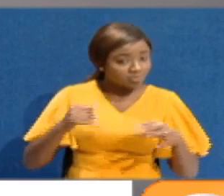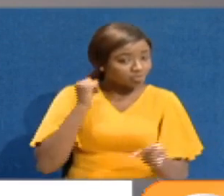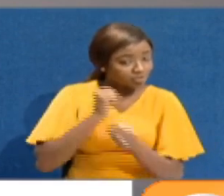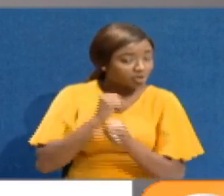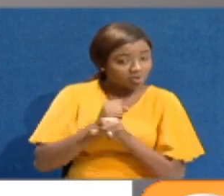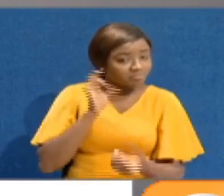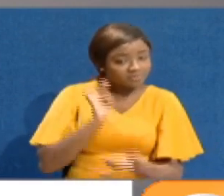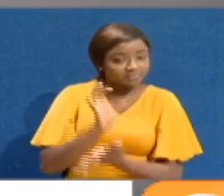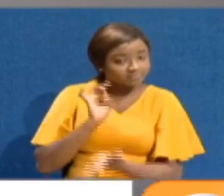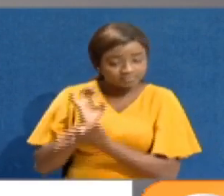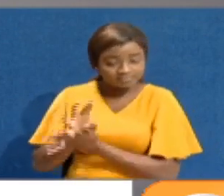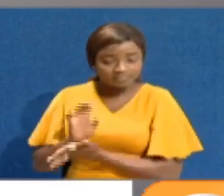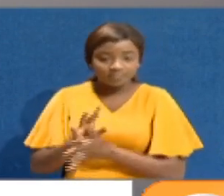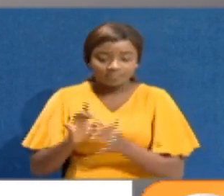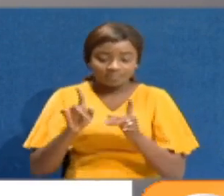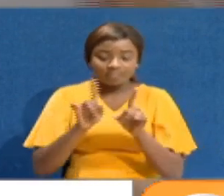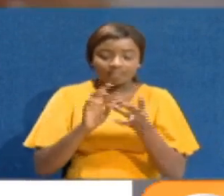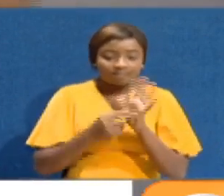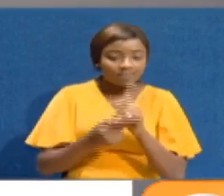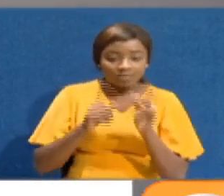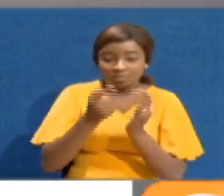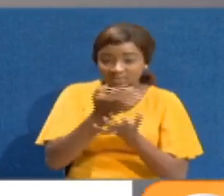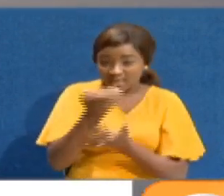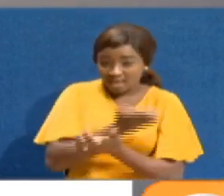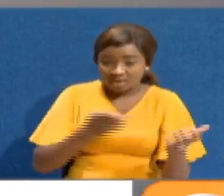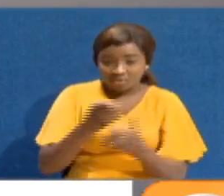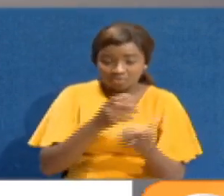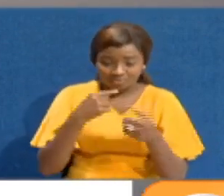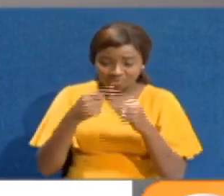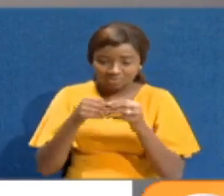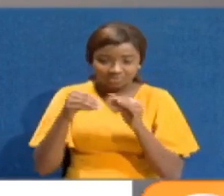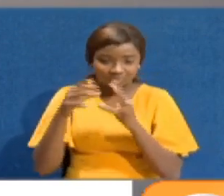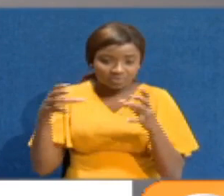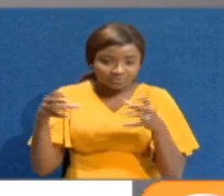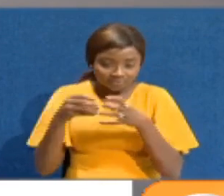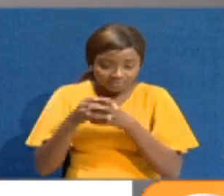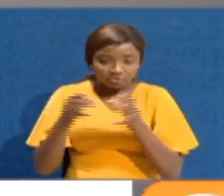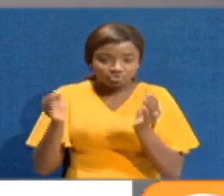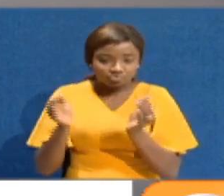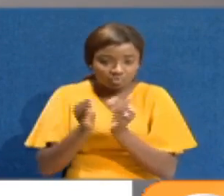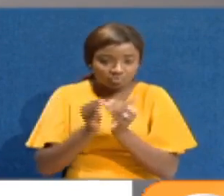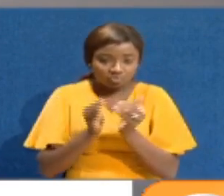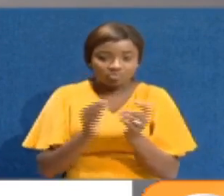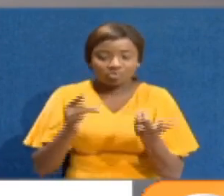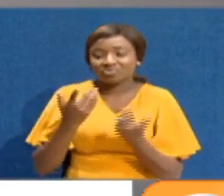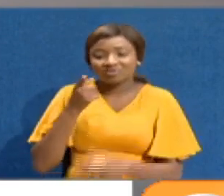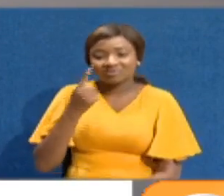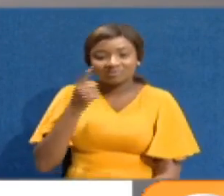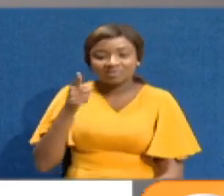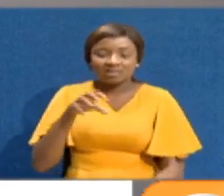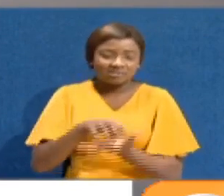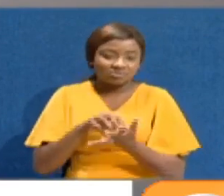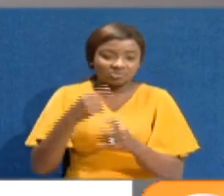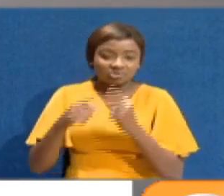happening, yeah. Which tells you that already the economy is actually contracting. So you're likely to see this just aggravating the